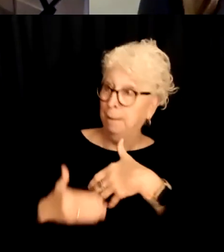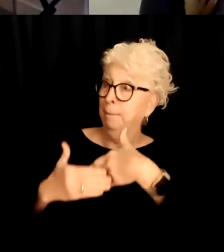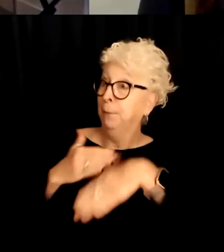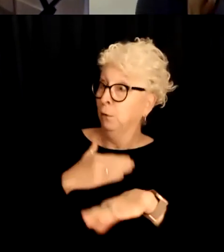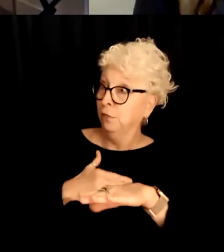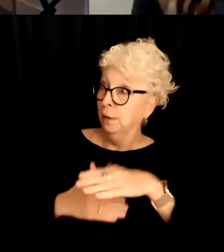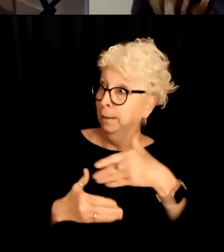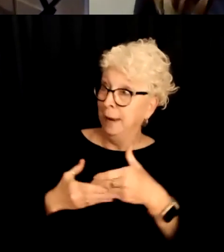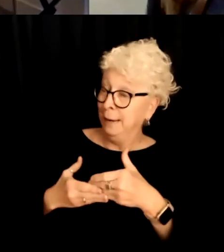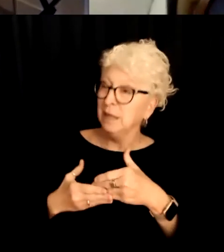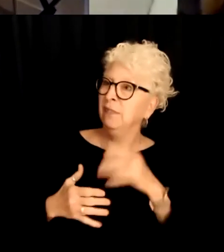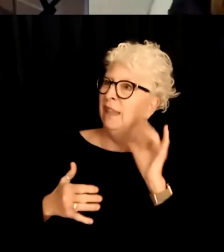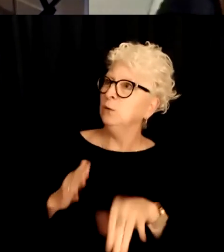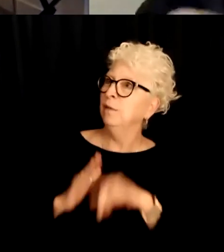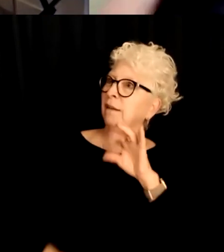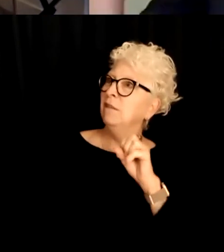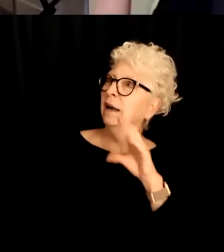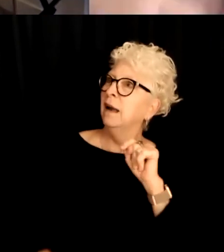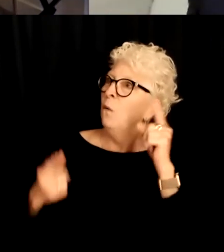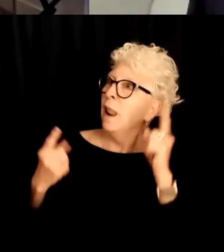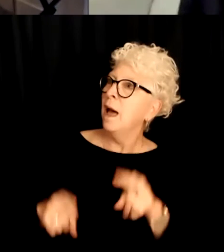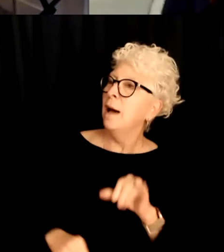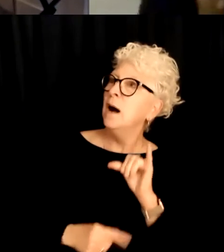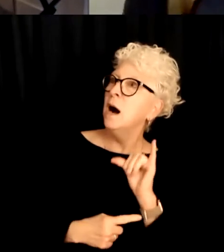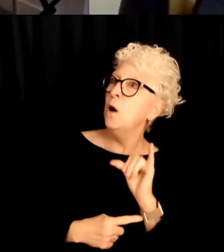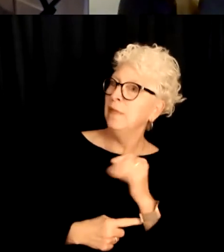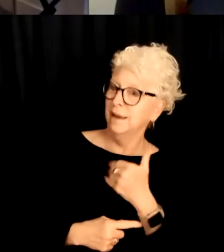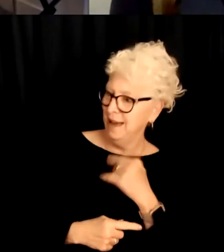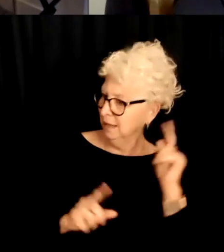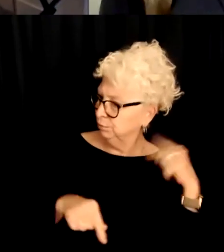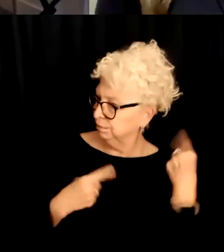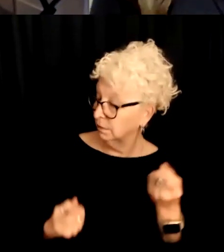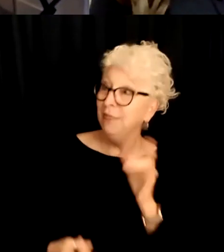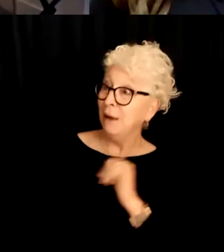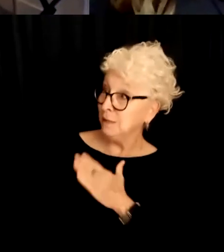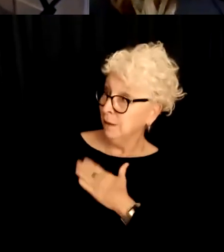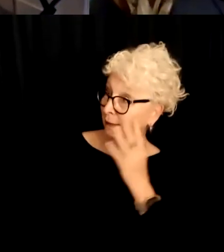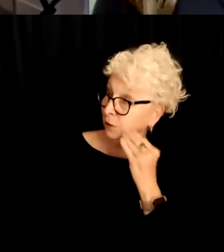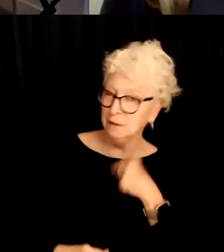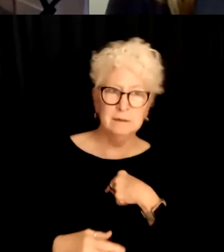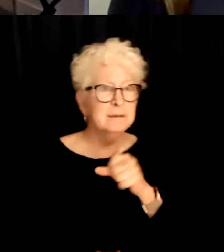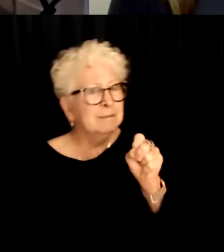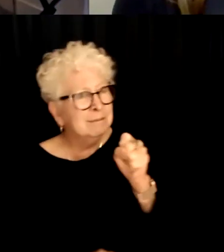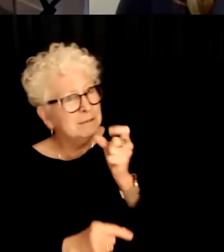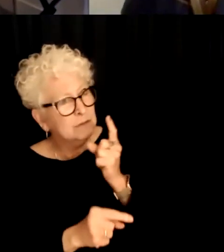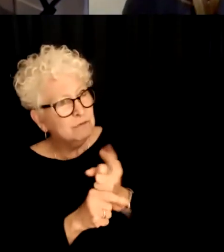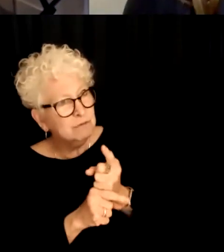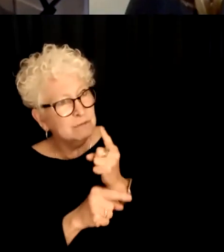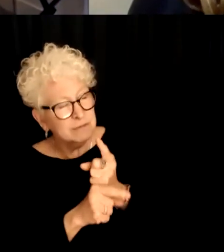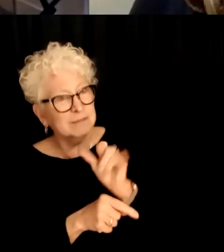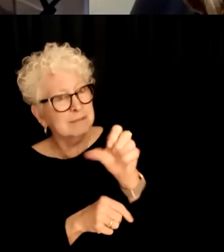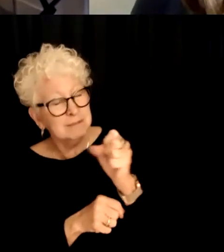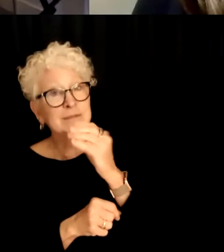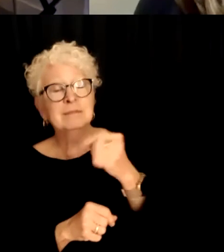a huge moment where the groups get flooded, and that was my experience too. Yeah, and so I think